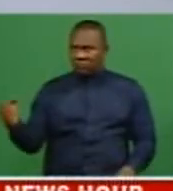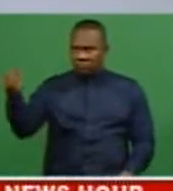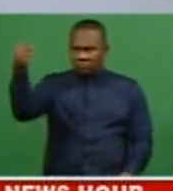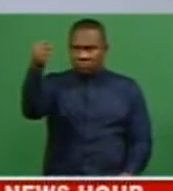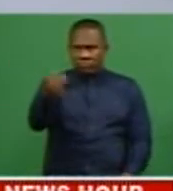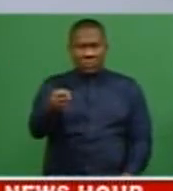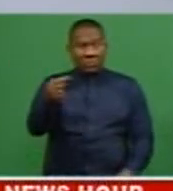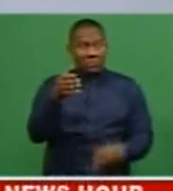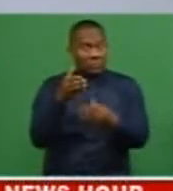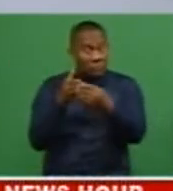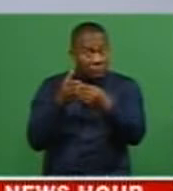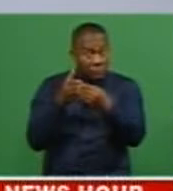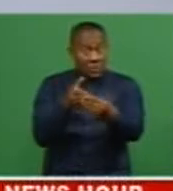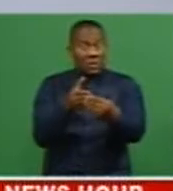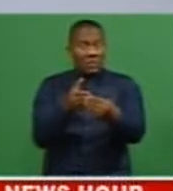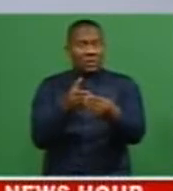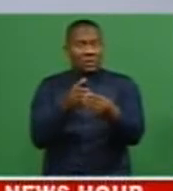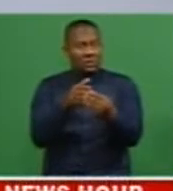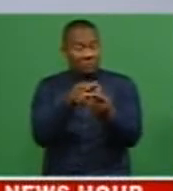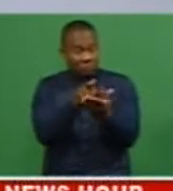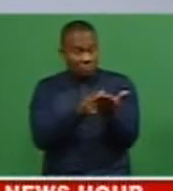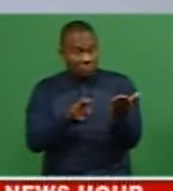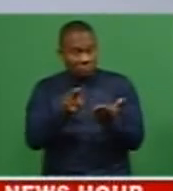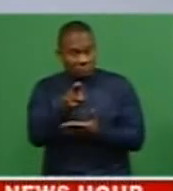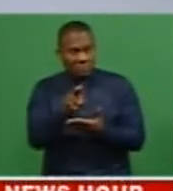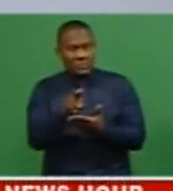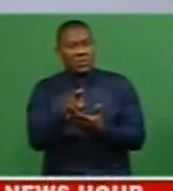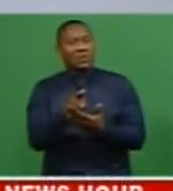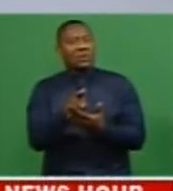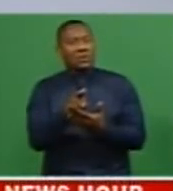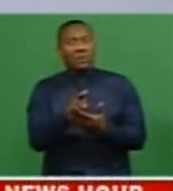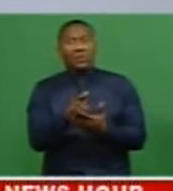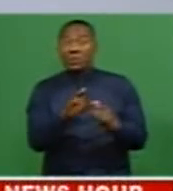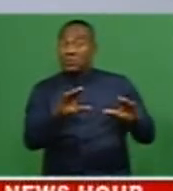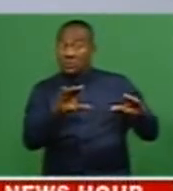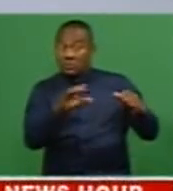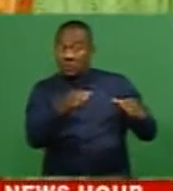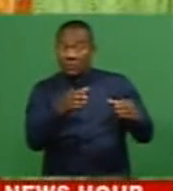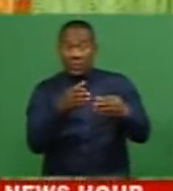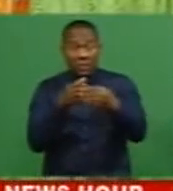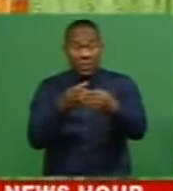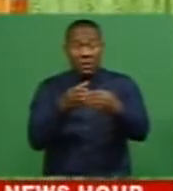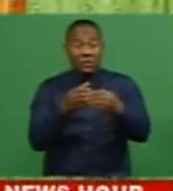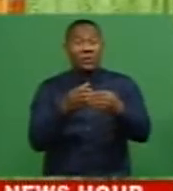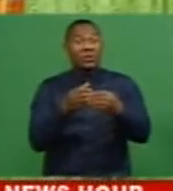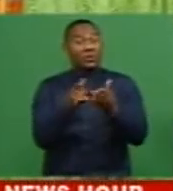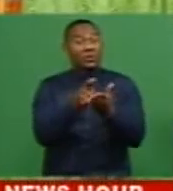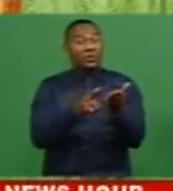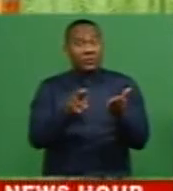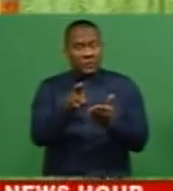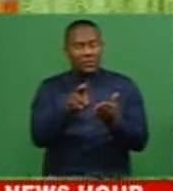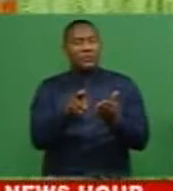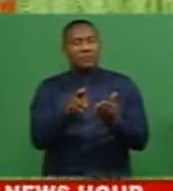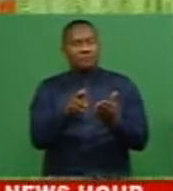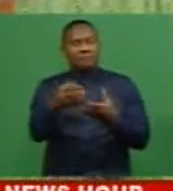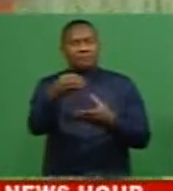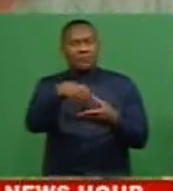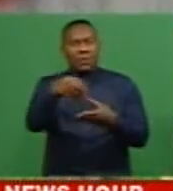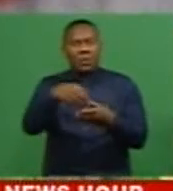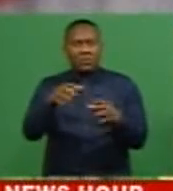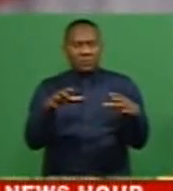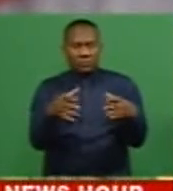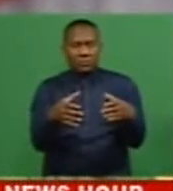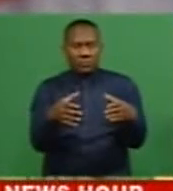next steps in reconstituting the University Council in accordance with the university statute and relevant laws.